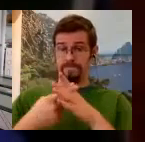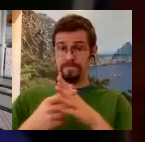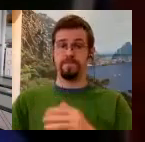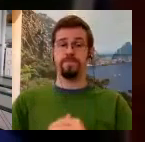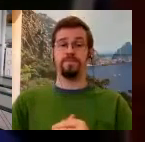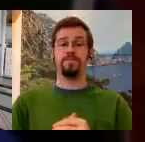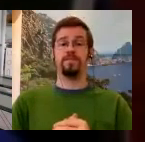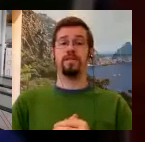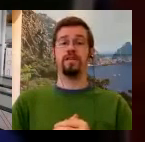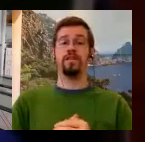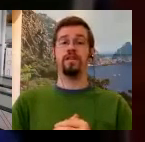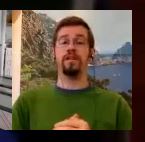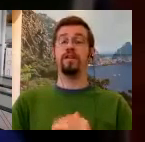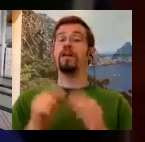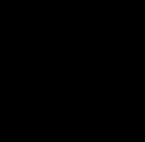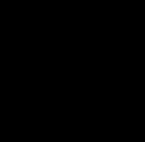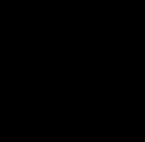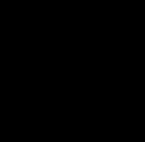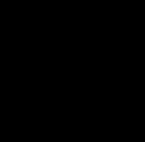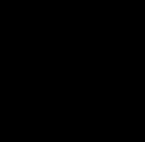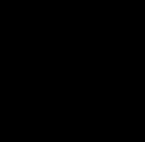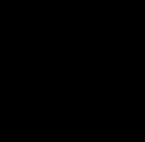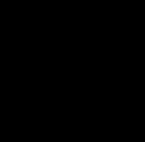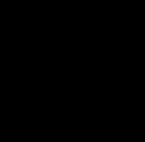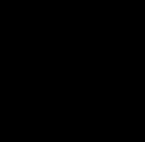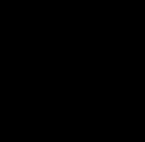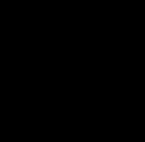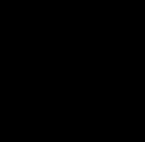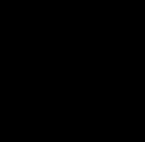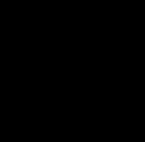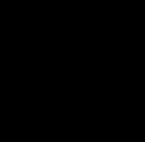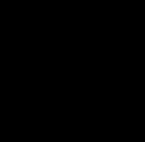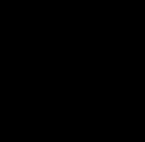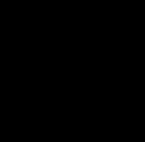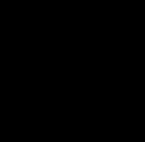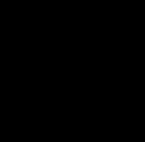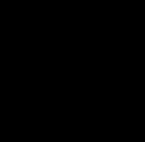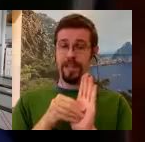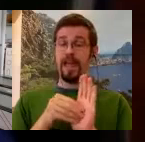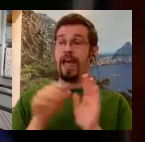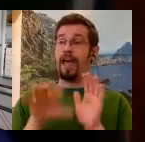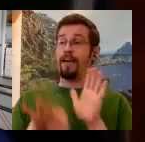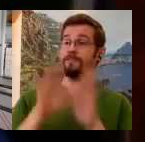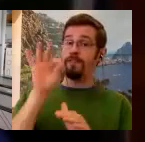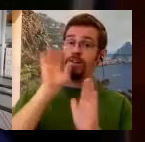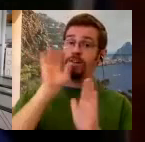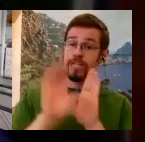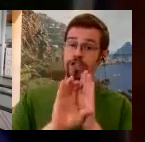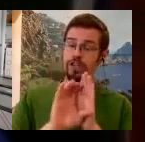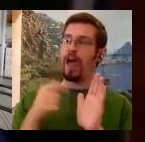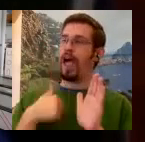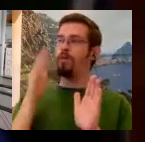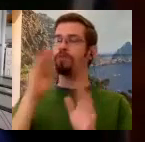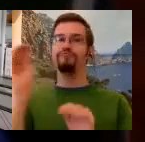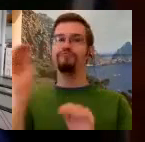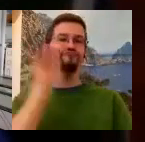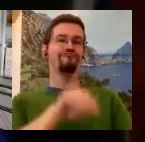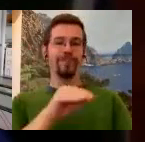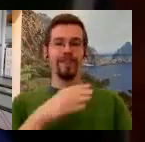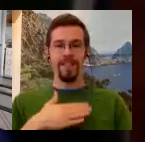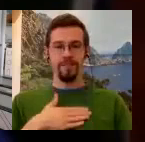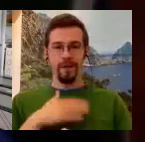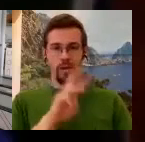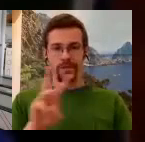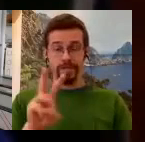SignPuddle began with screen captures. I saw images of SignWriting on the web, and I said, I want to use that on my website. So I took a screen